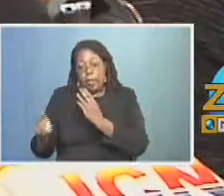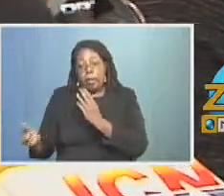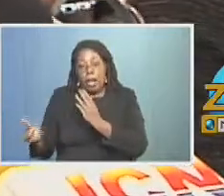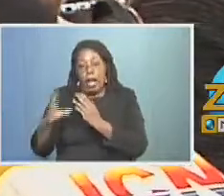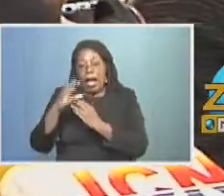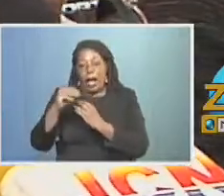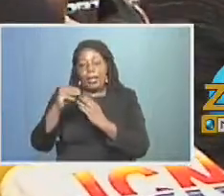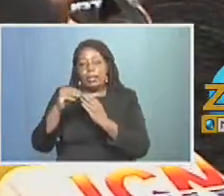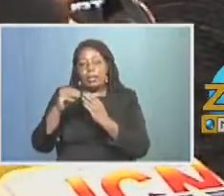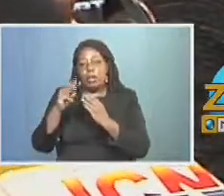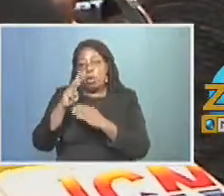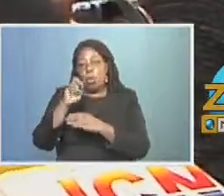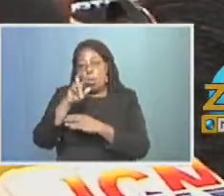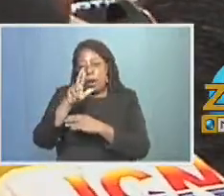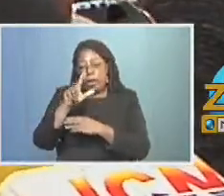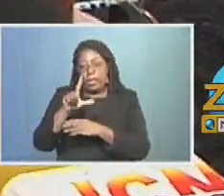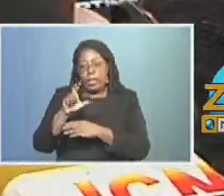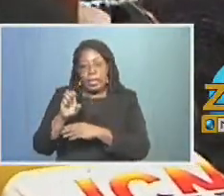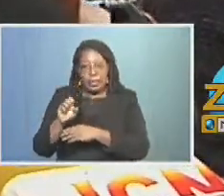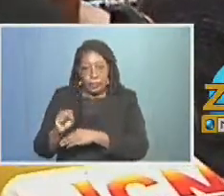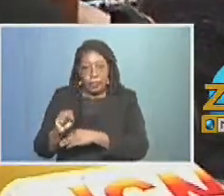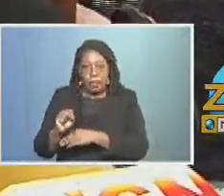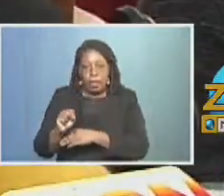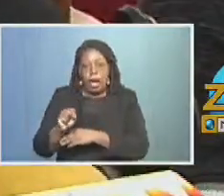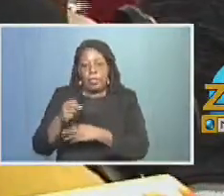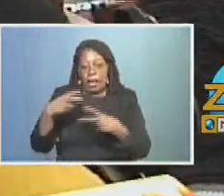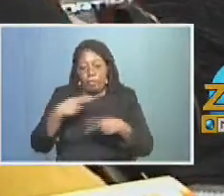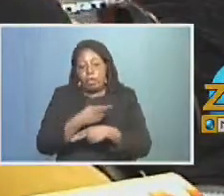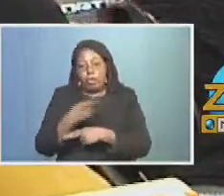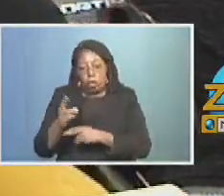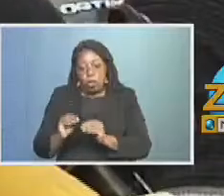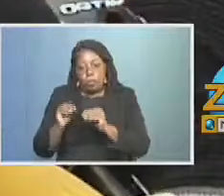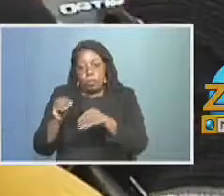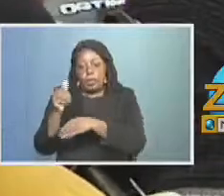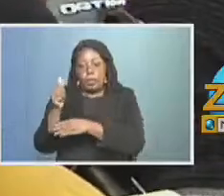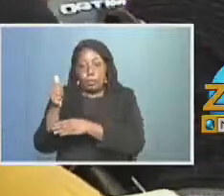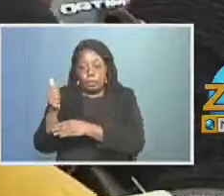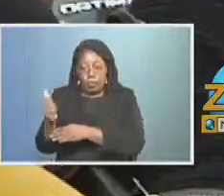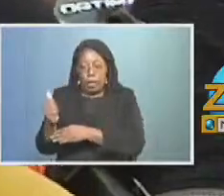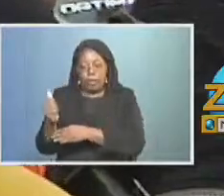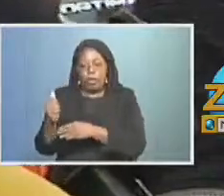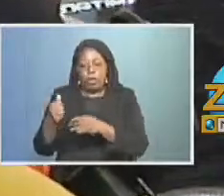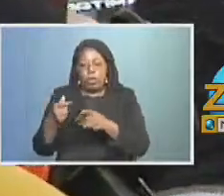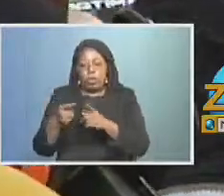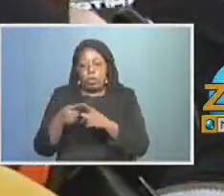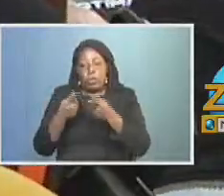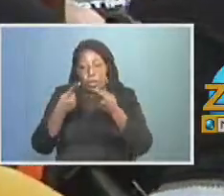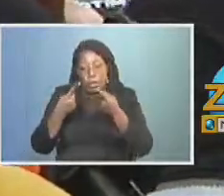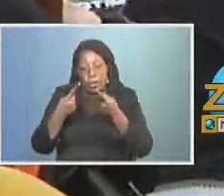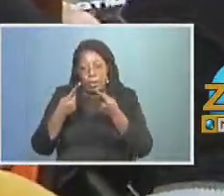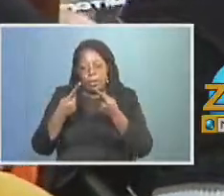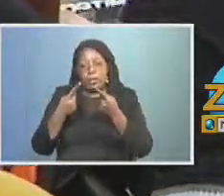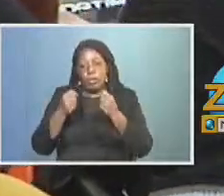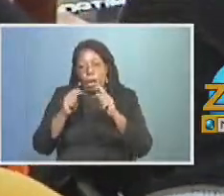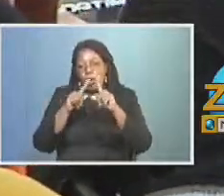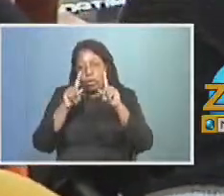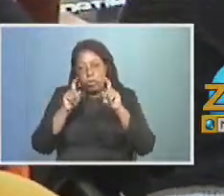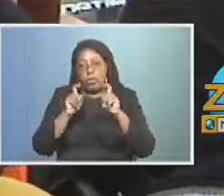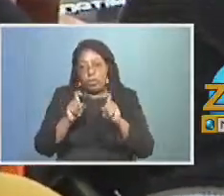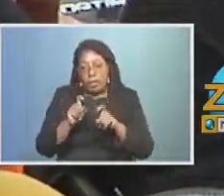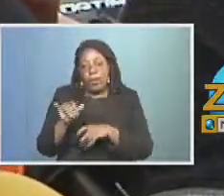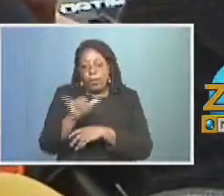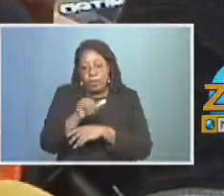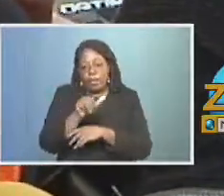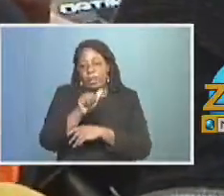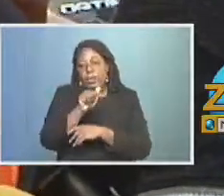that they would have resources to be able to put themselves in a position to test as Alive as tested. And once the